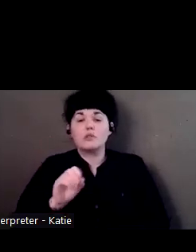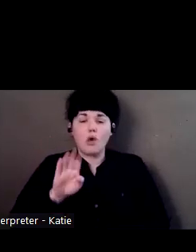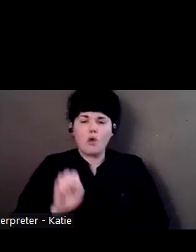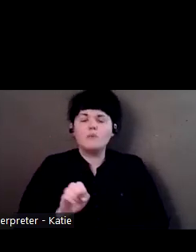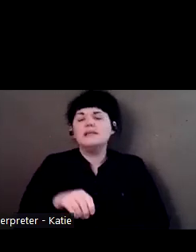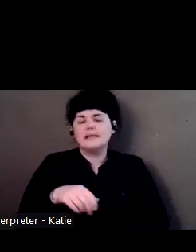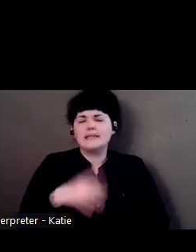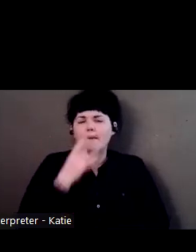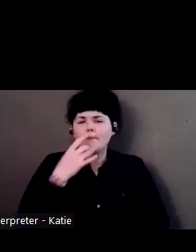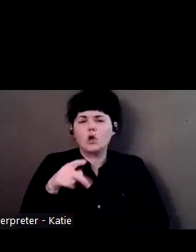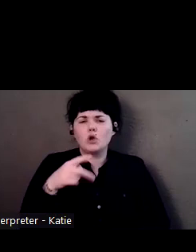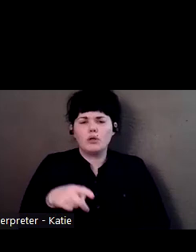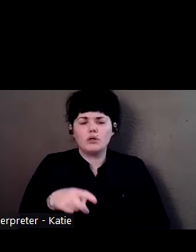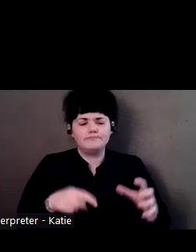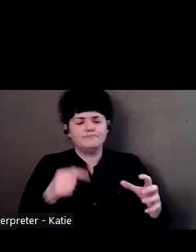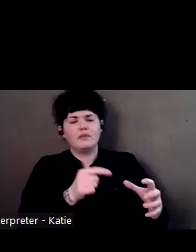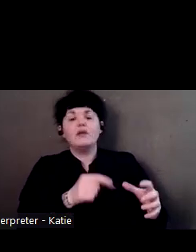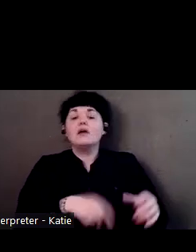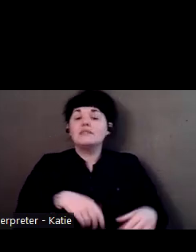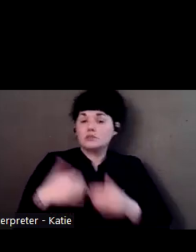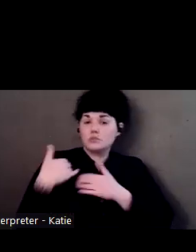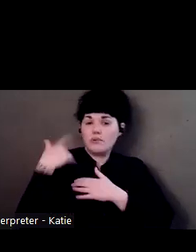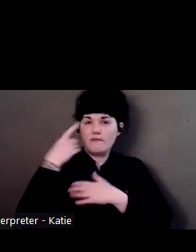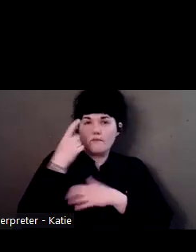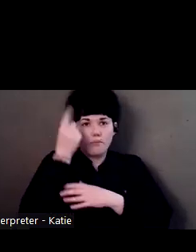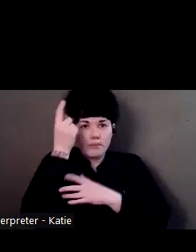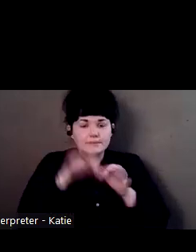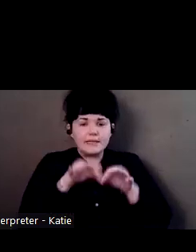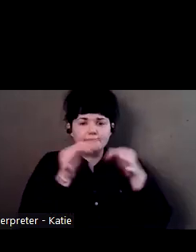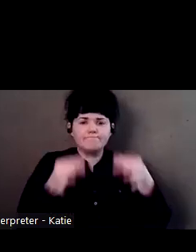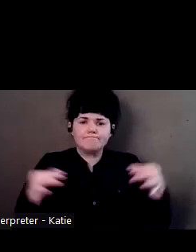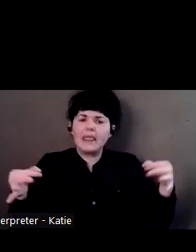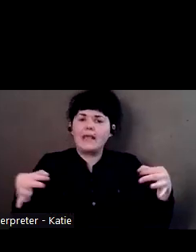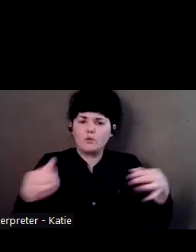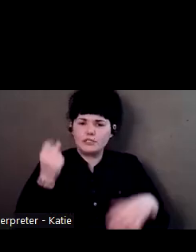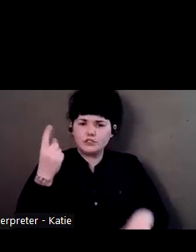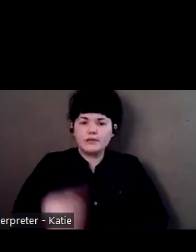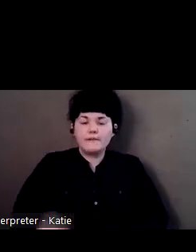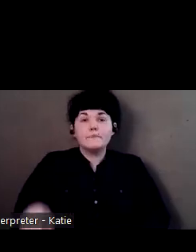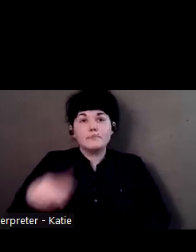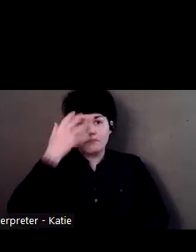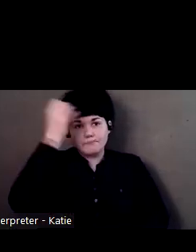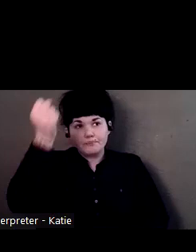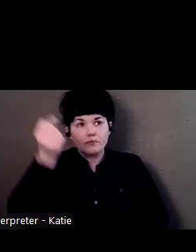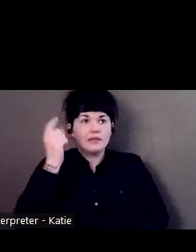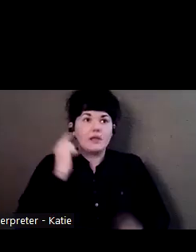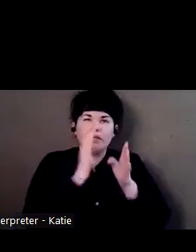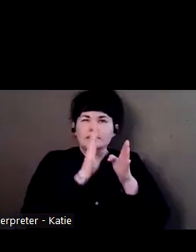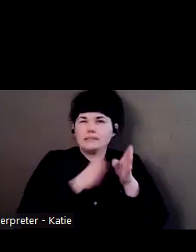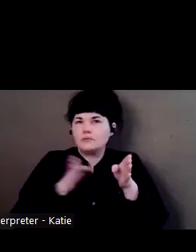responsible for understanding language. It's also known as the Wernicke's area. Memory, hearing, sequencing, and